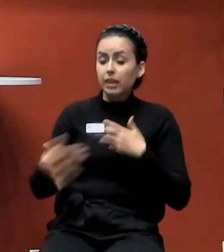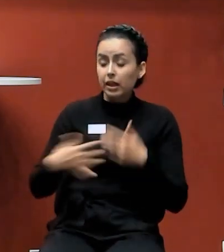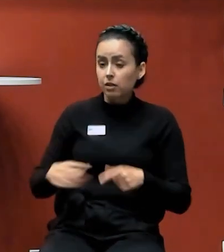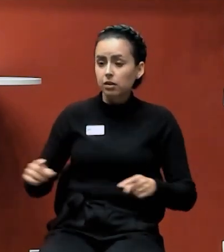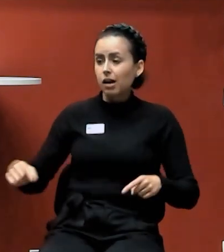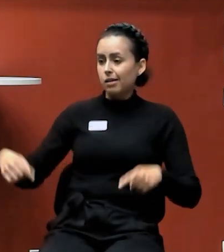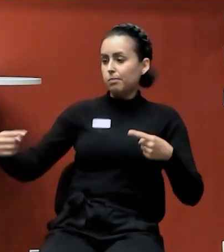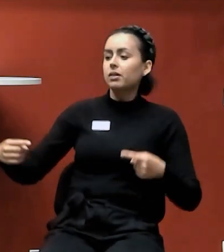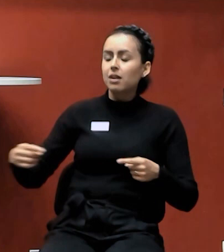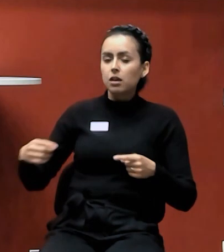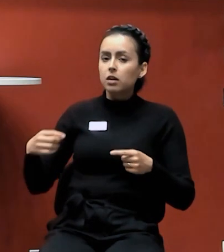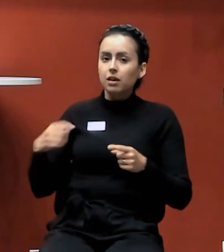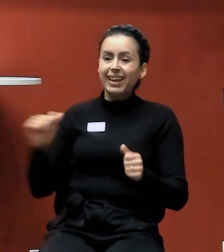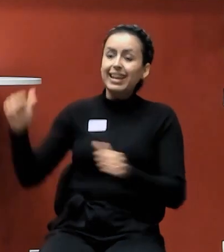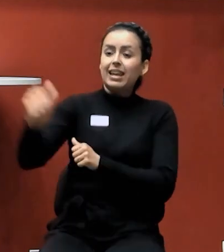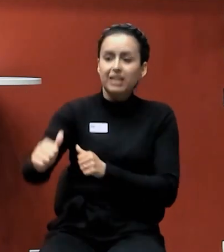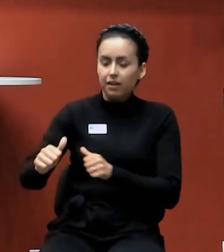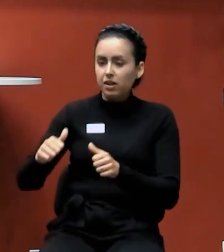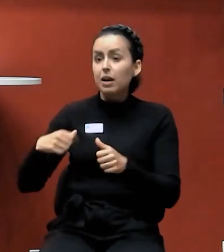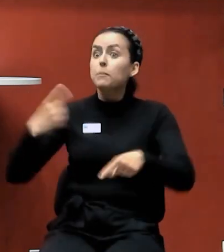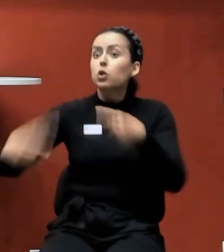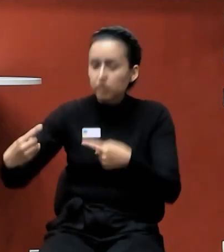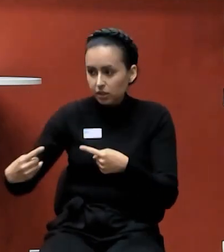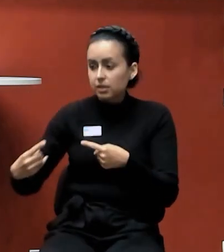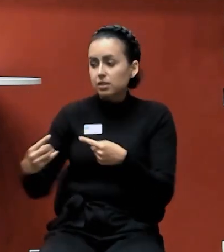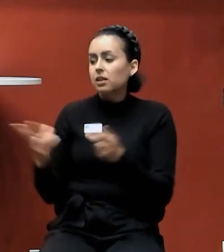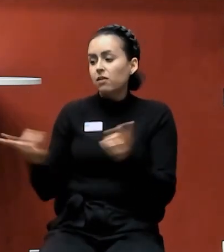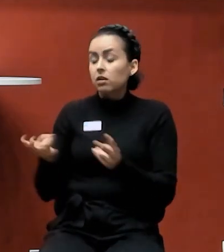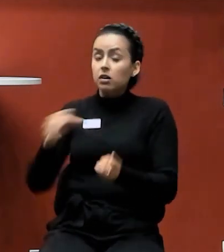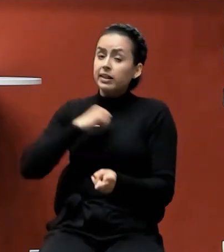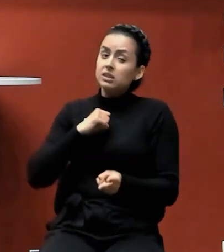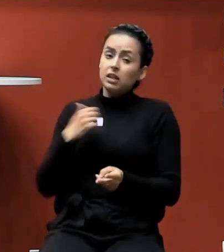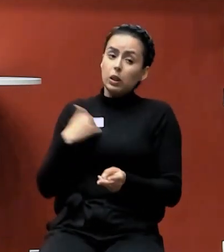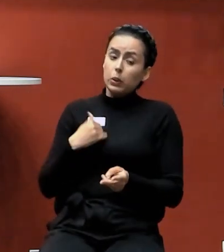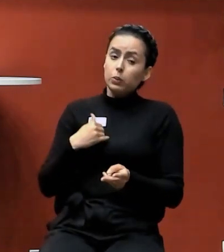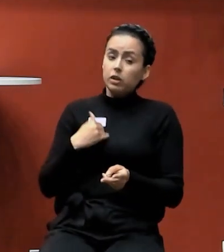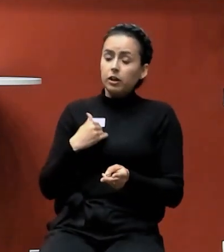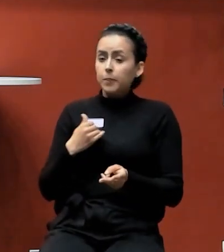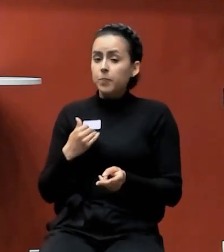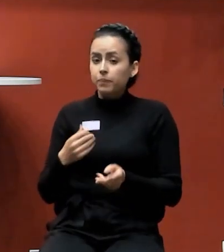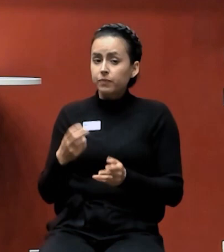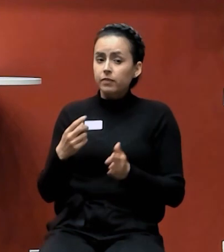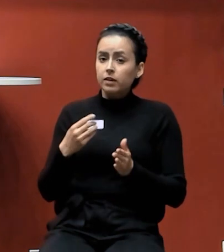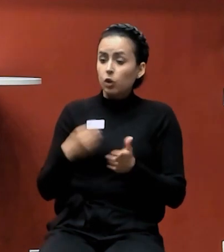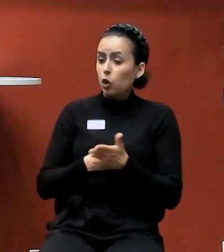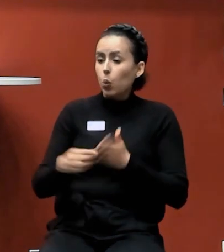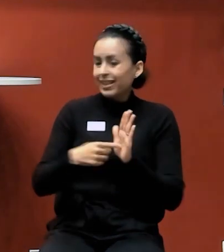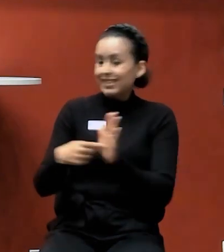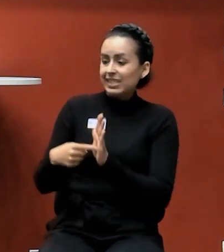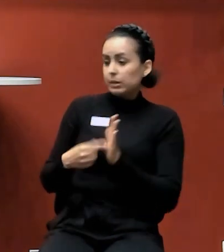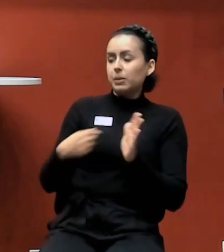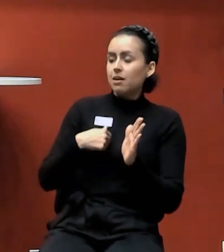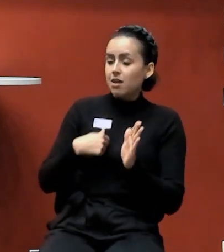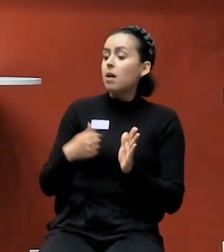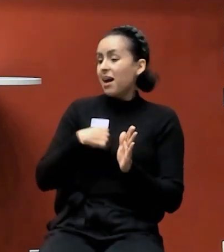whether I like it or not, we have to talk about these. And even if I don't feel tokenism, I am a white woman, I am a